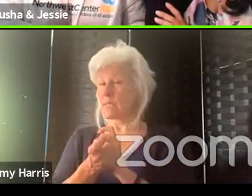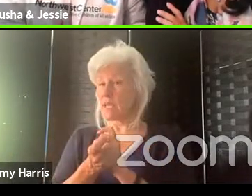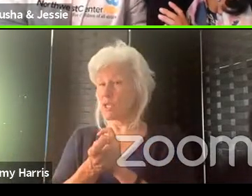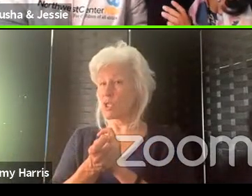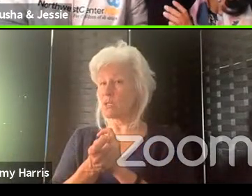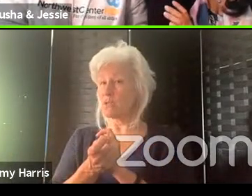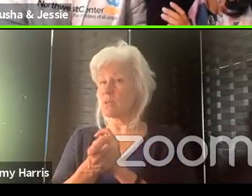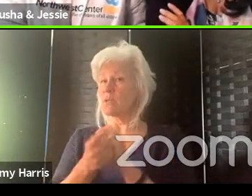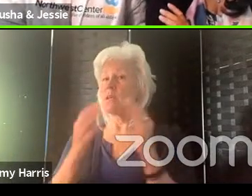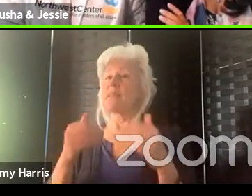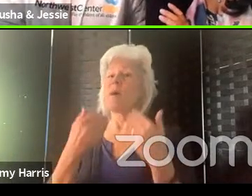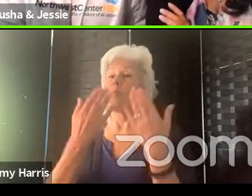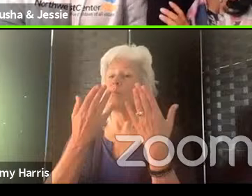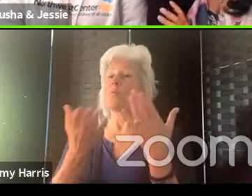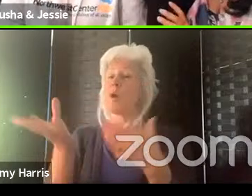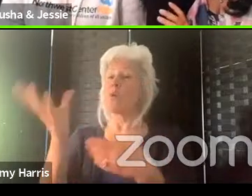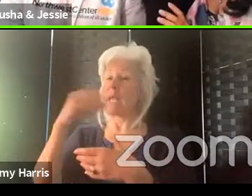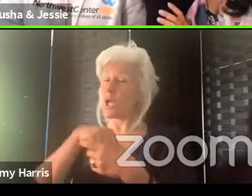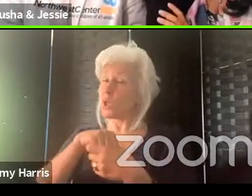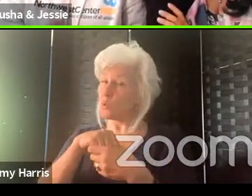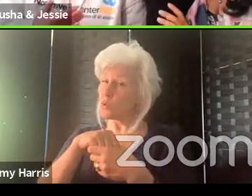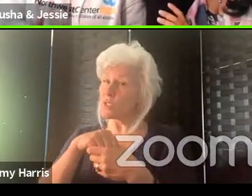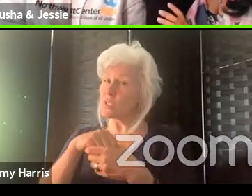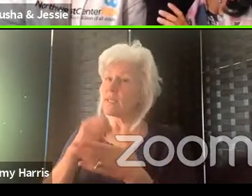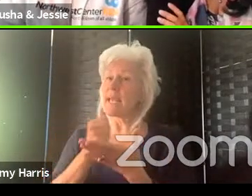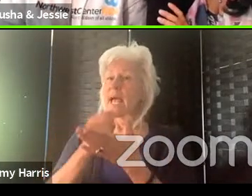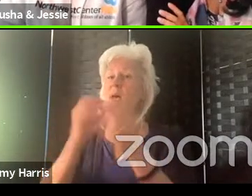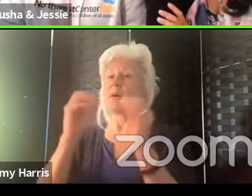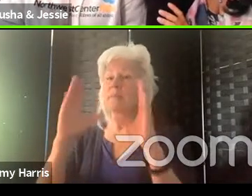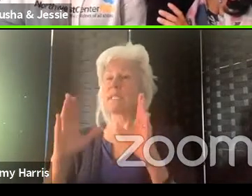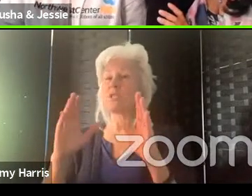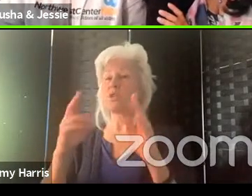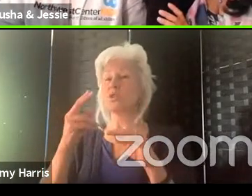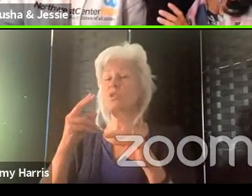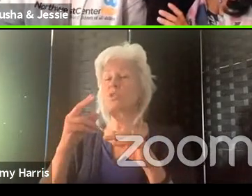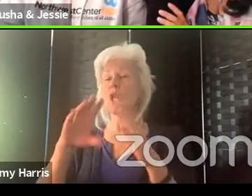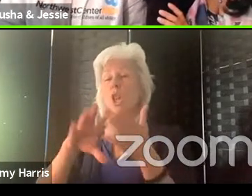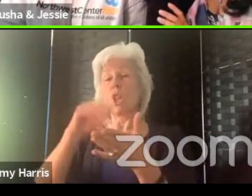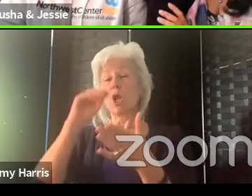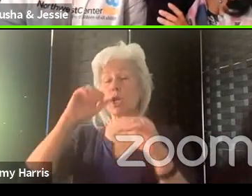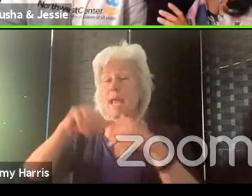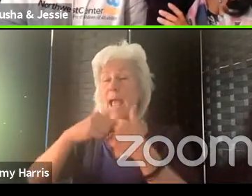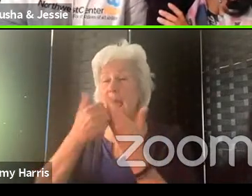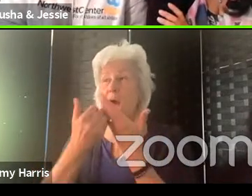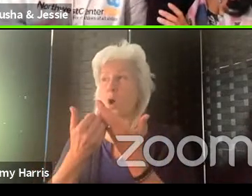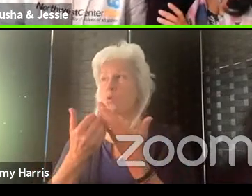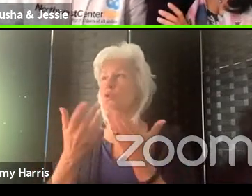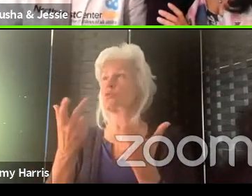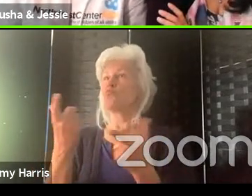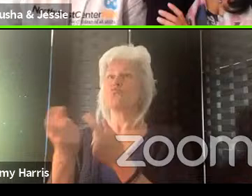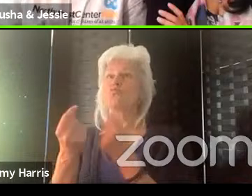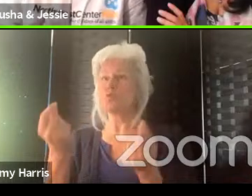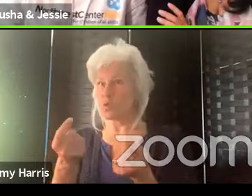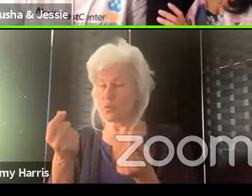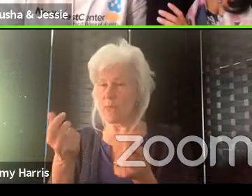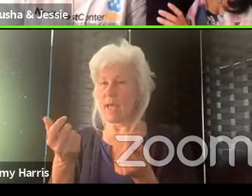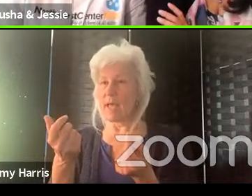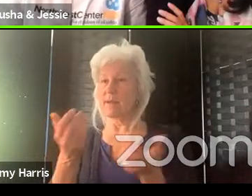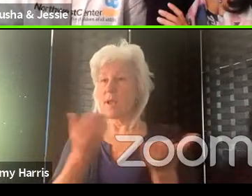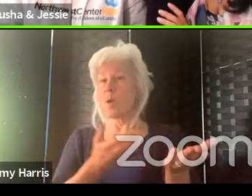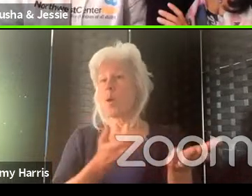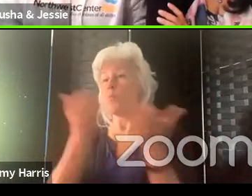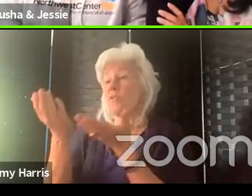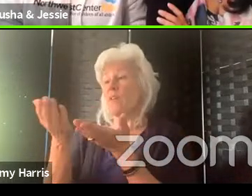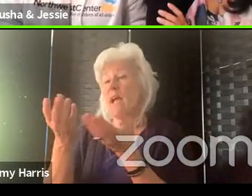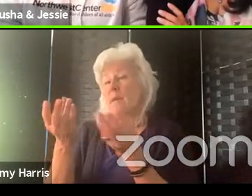implementing inclusion, help teachers learn how to implement inclusion with a variety of materials to bring to the classroom,